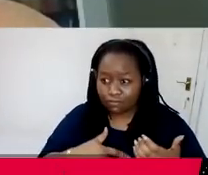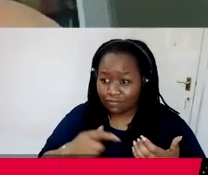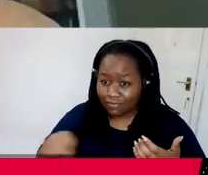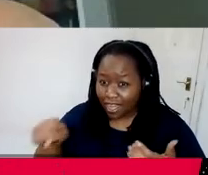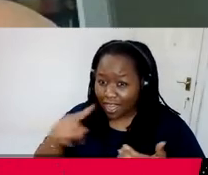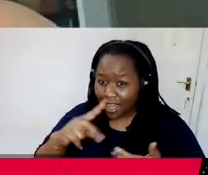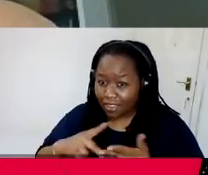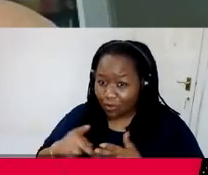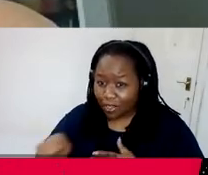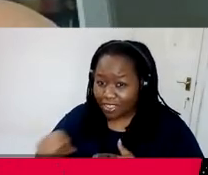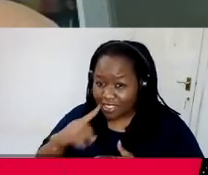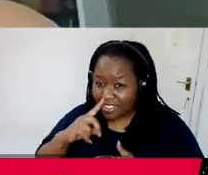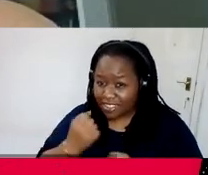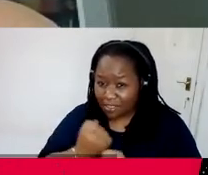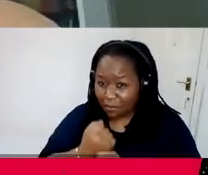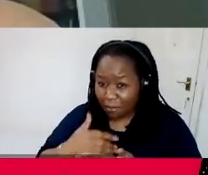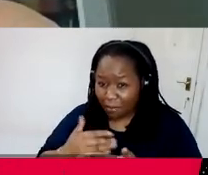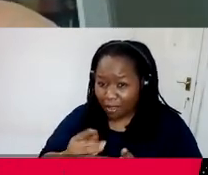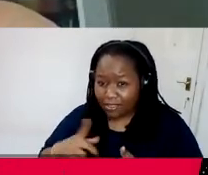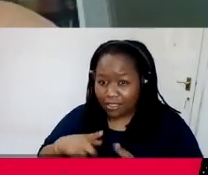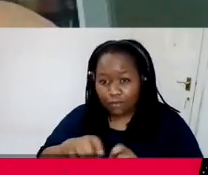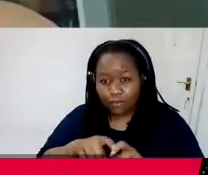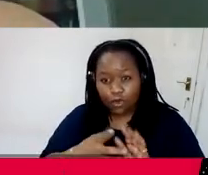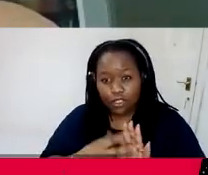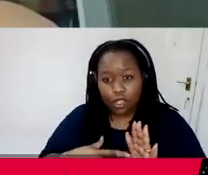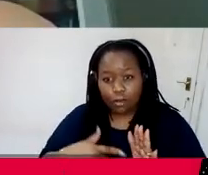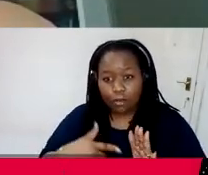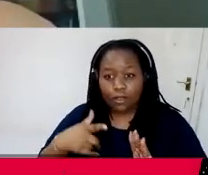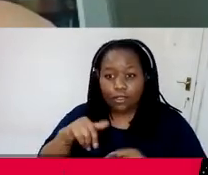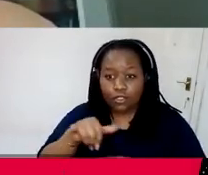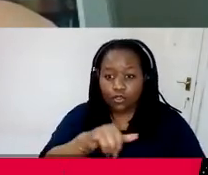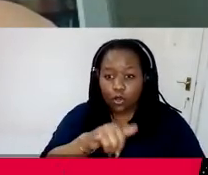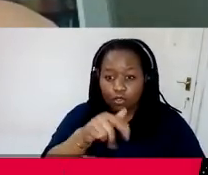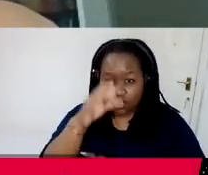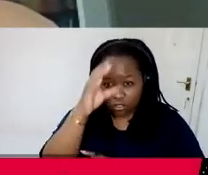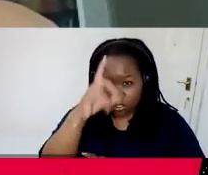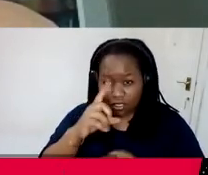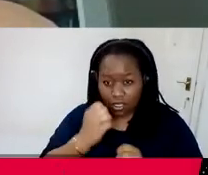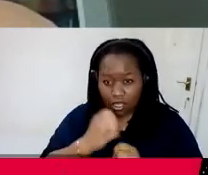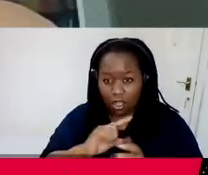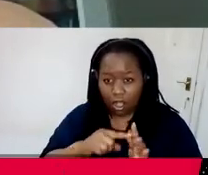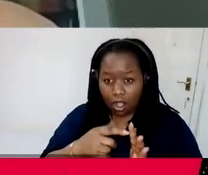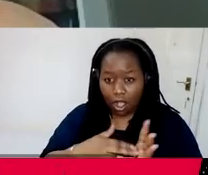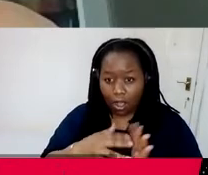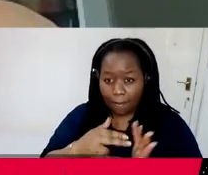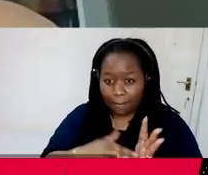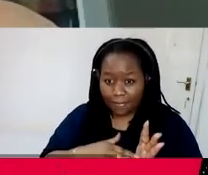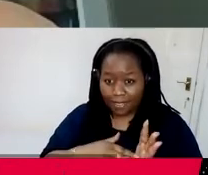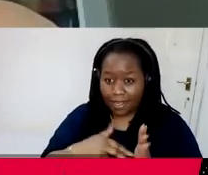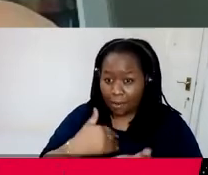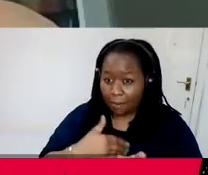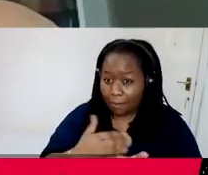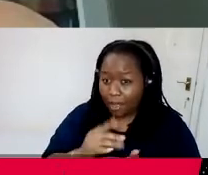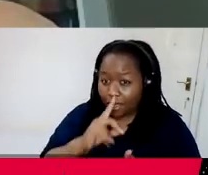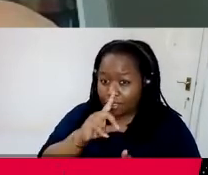the drones that were used in Azerbaijan, for example. And we know that, you know, regular consumer